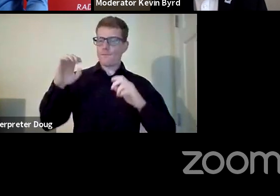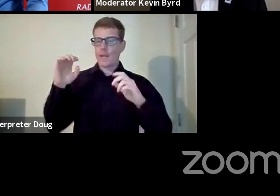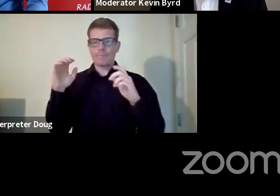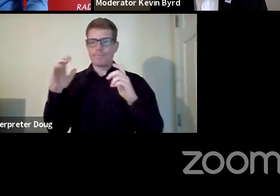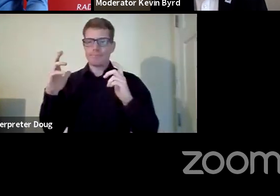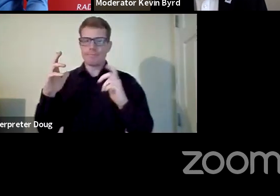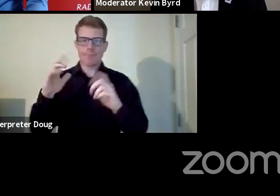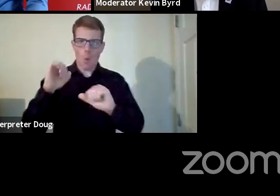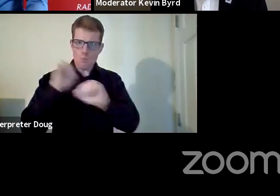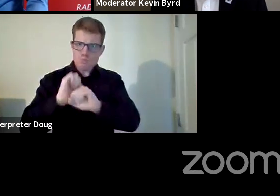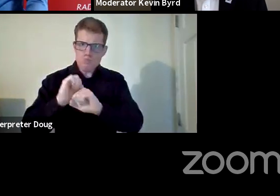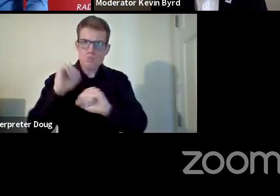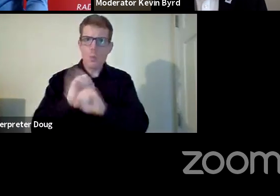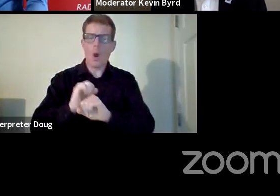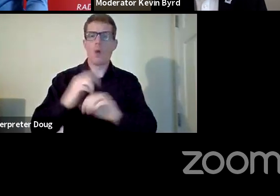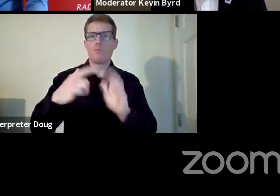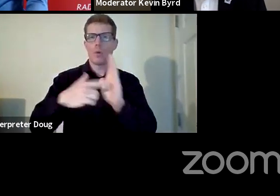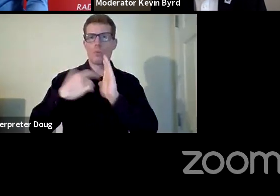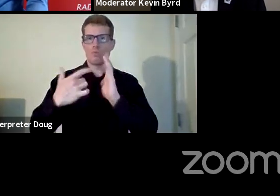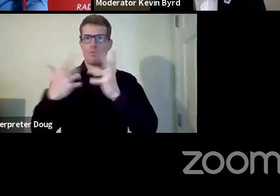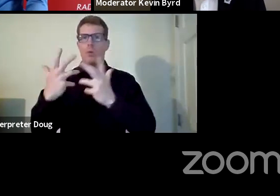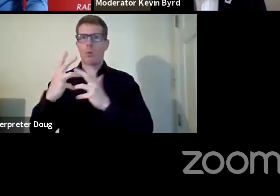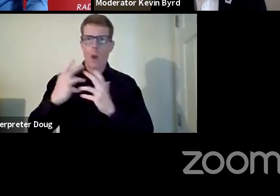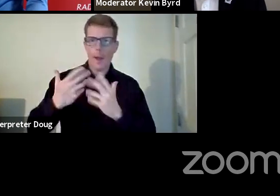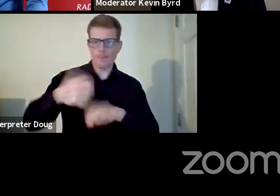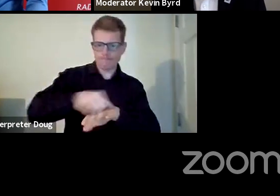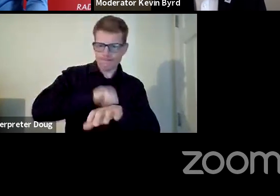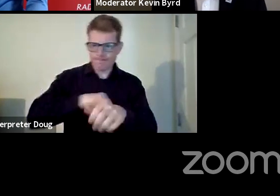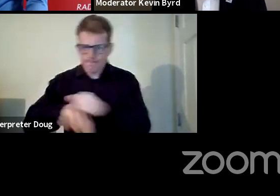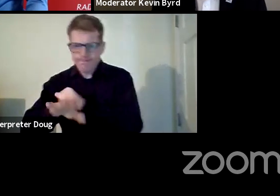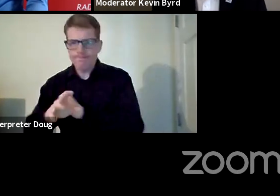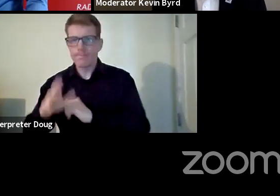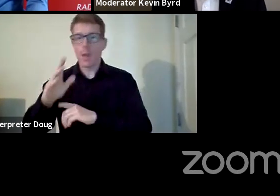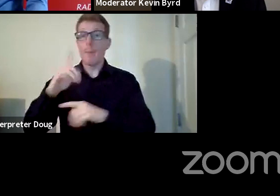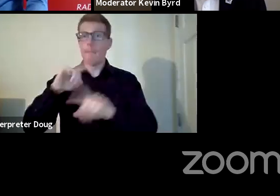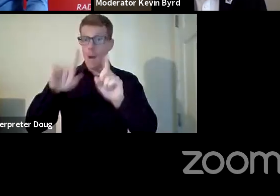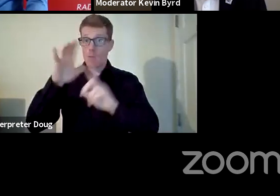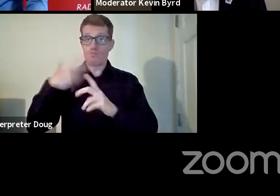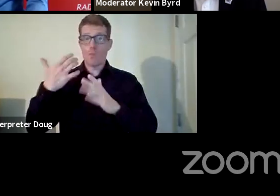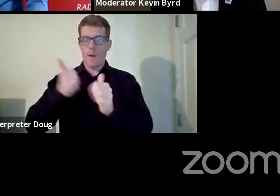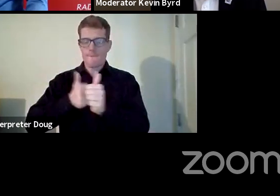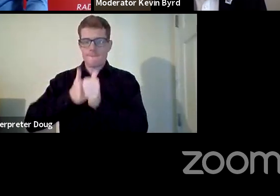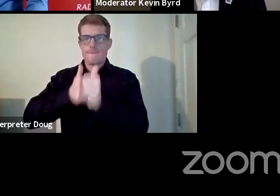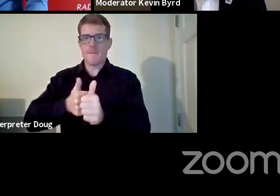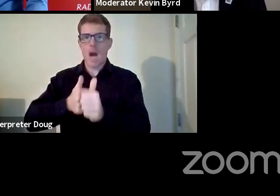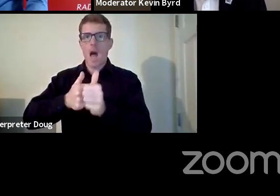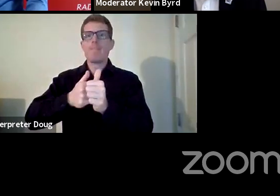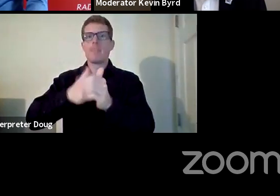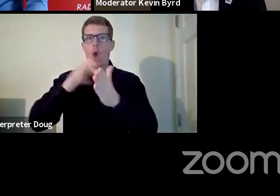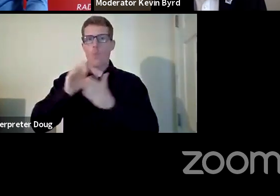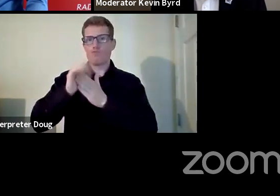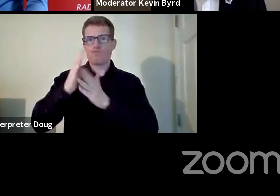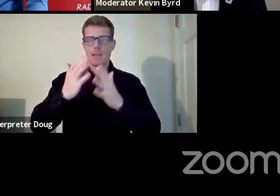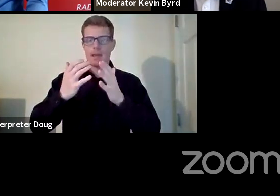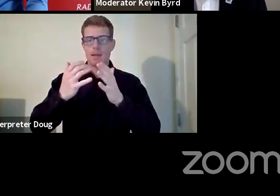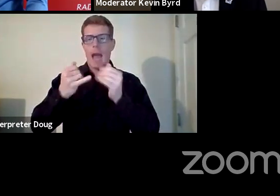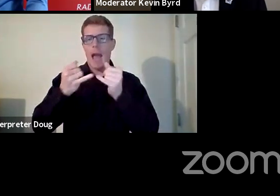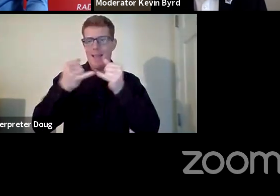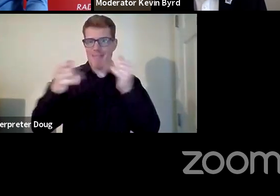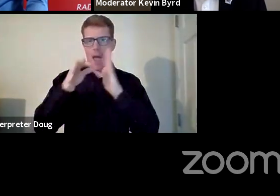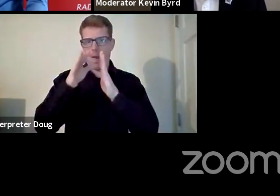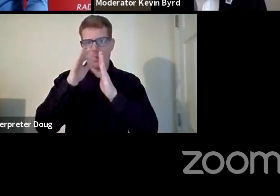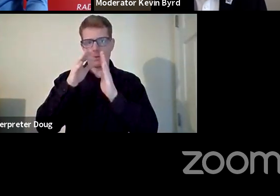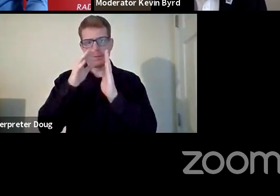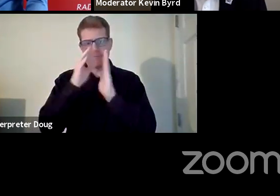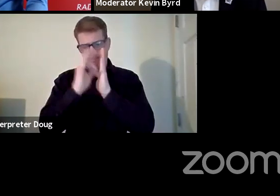and face coverings. And then we're going to update the schedules this summer so students